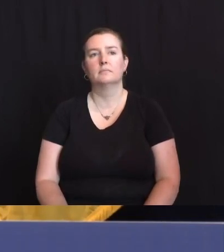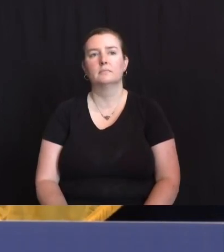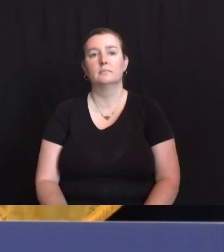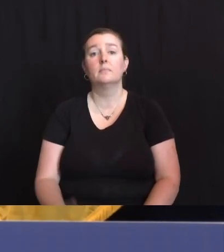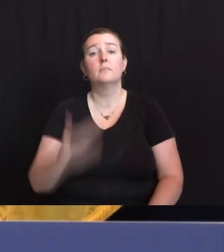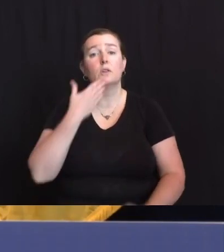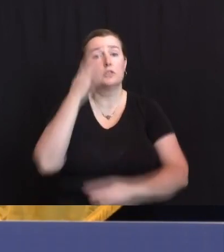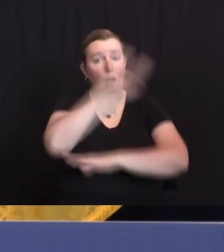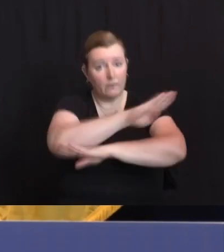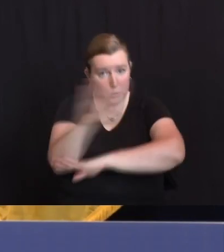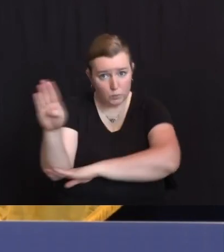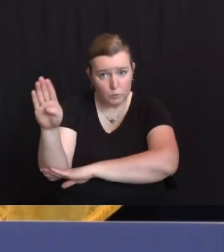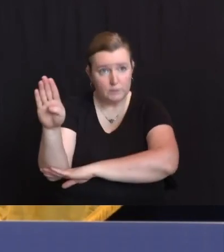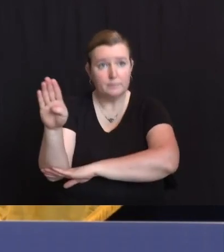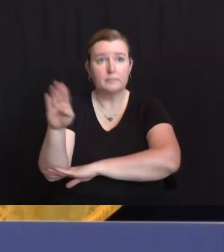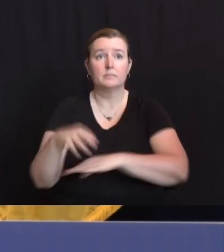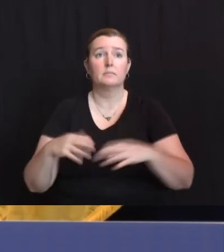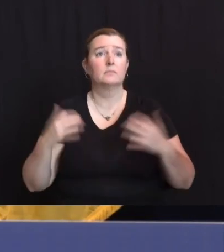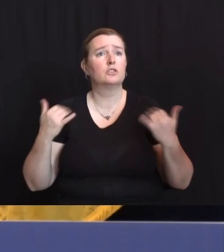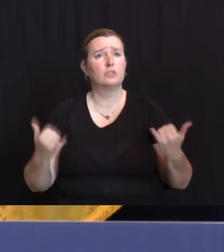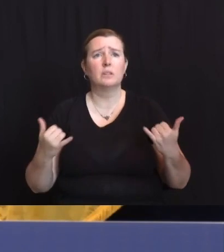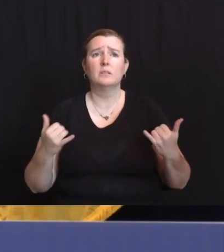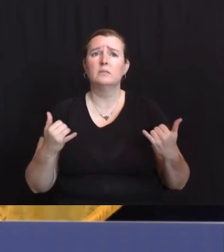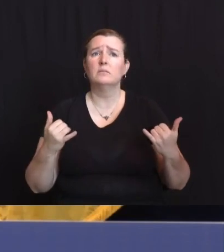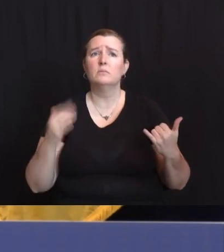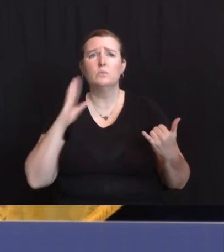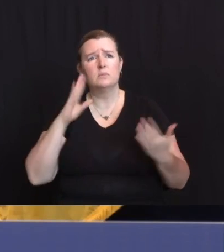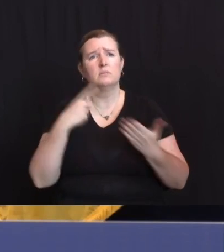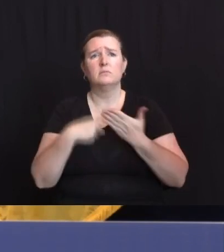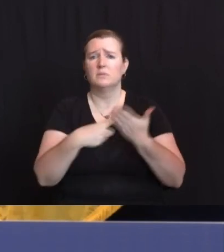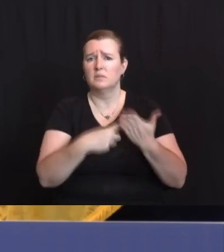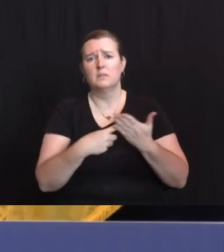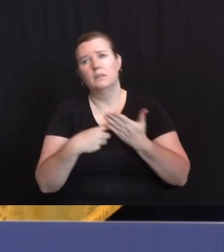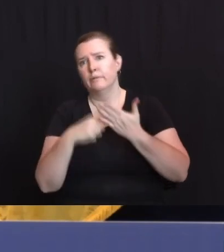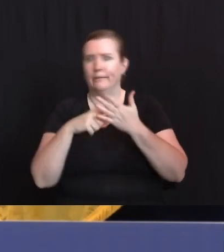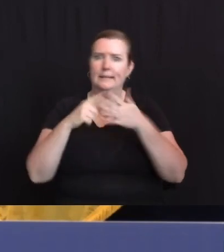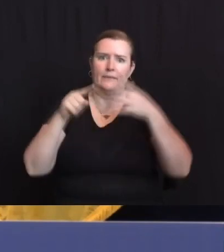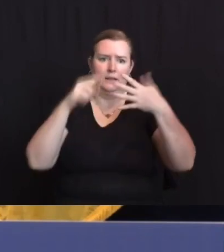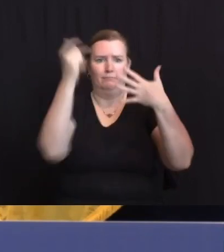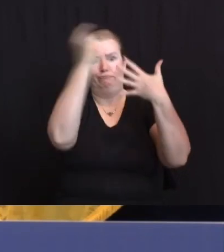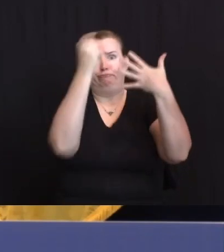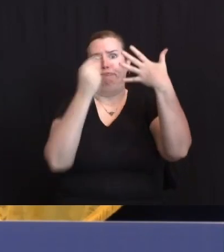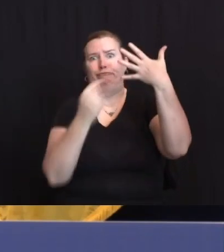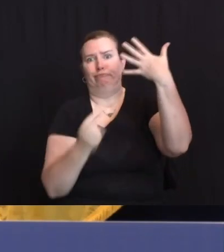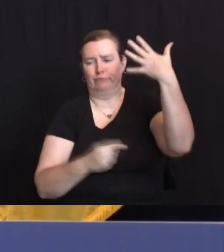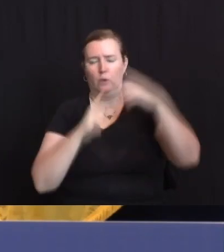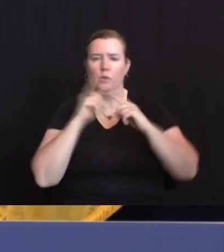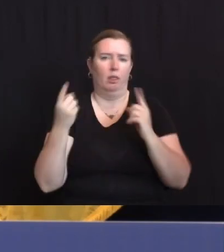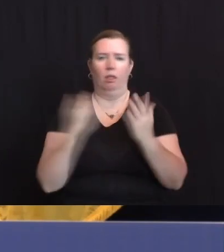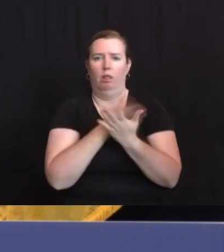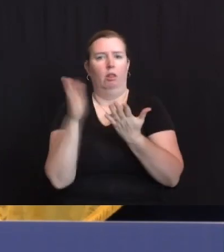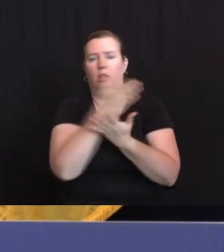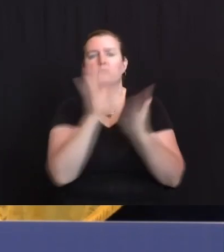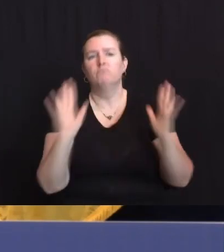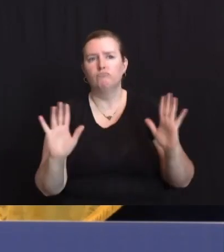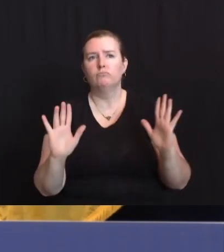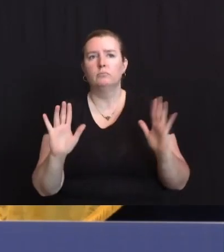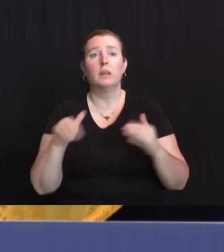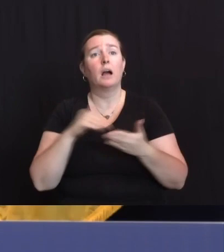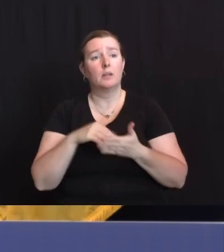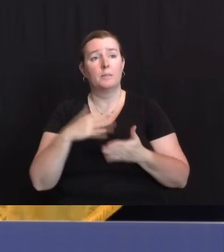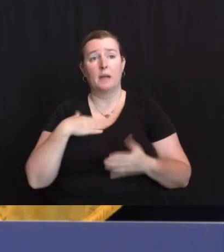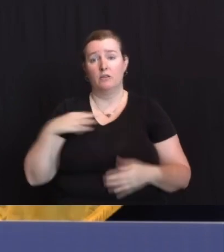Good afternoon. We're going to bounce around among a bunch of different topics today. I'm joined by the woman to my right who needs no